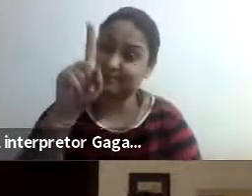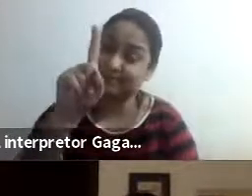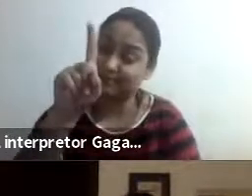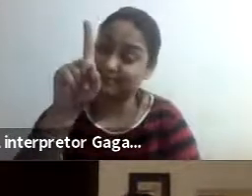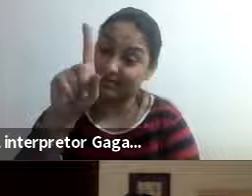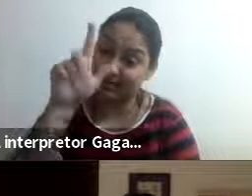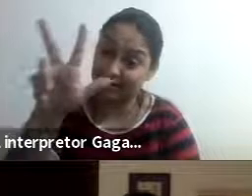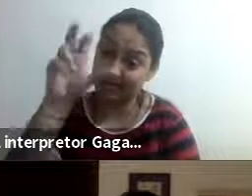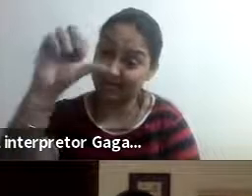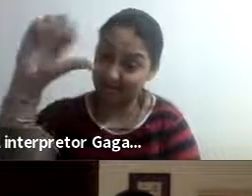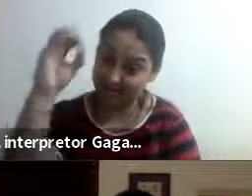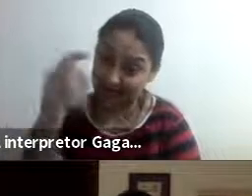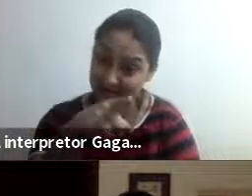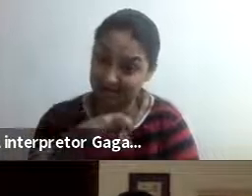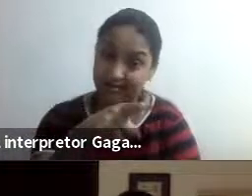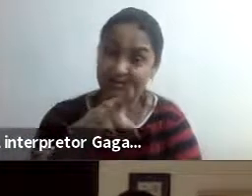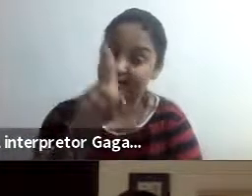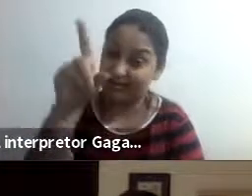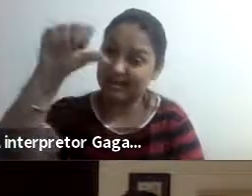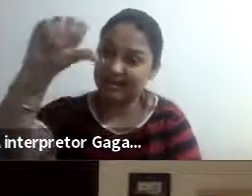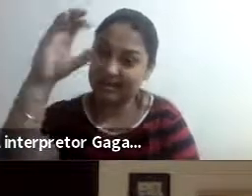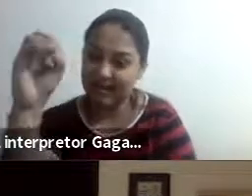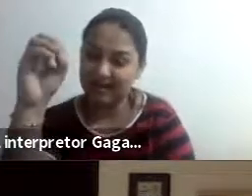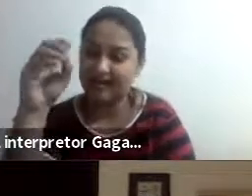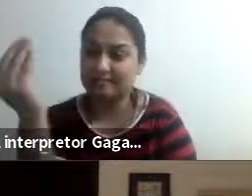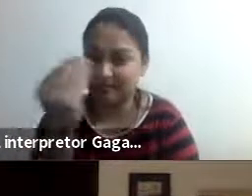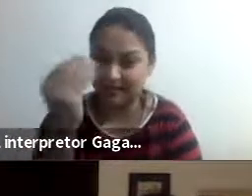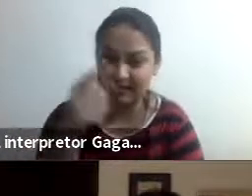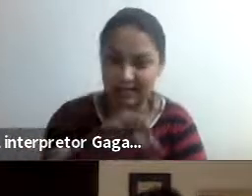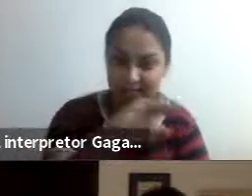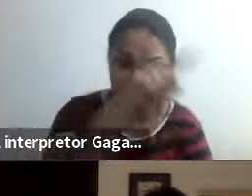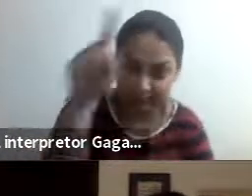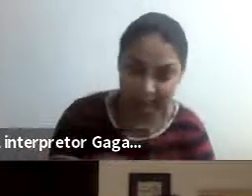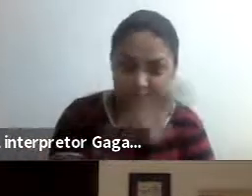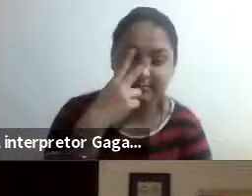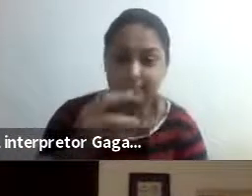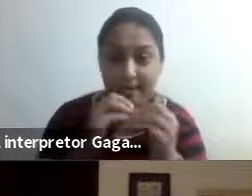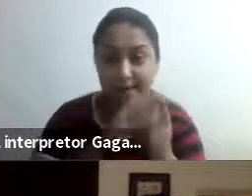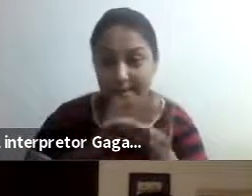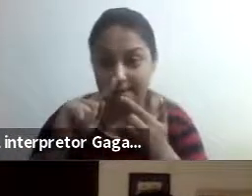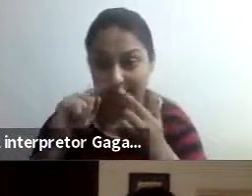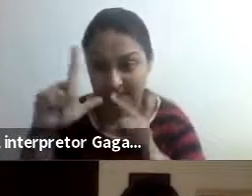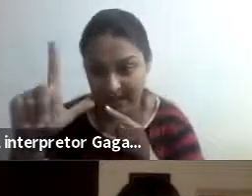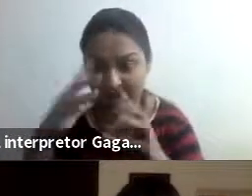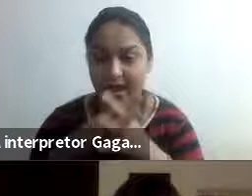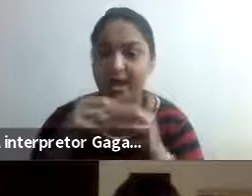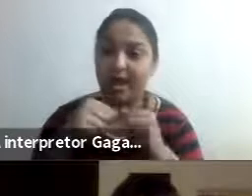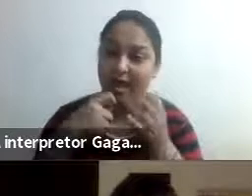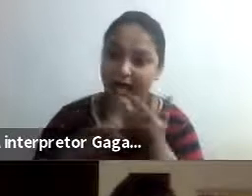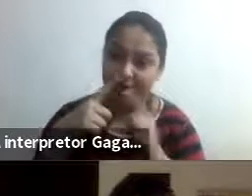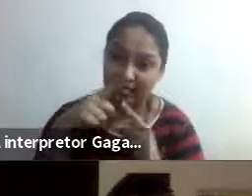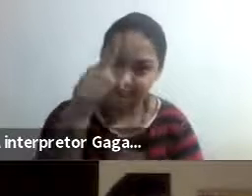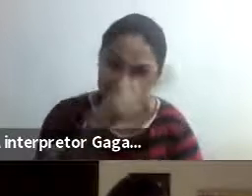Bhuribai, as well as the idea of Bhil art, is something that has taken shape, is a